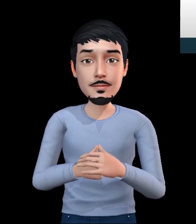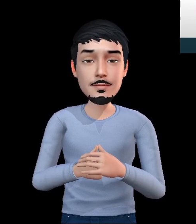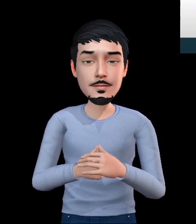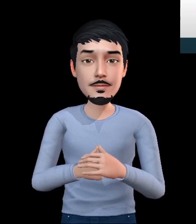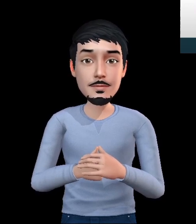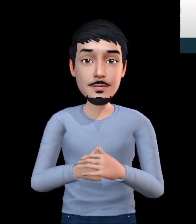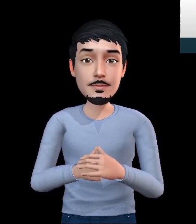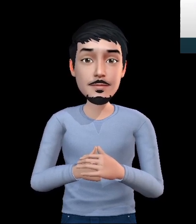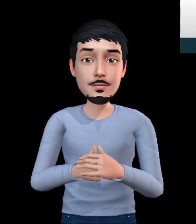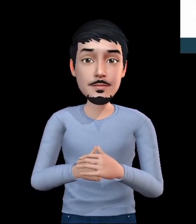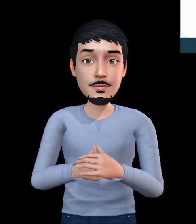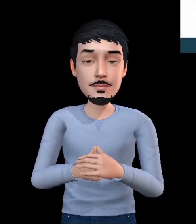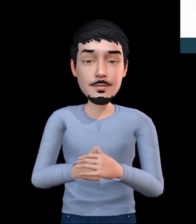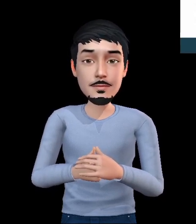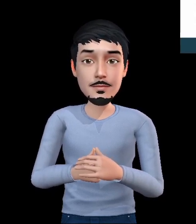of the military side.